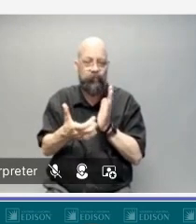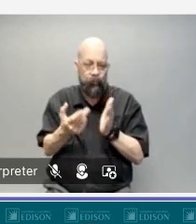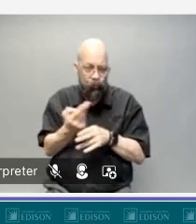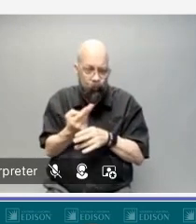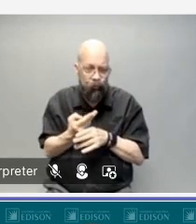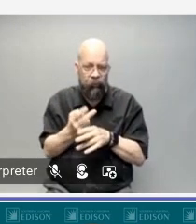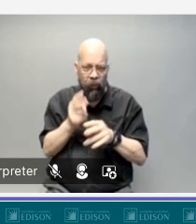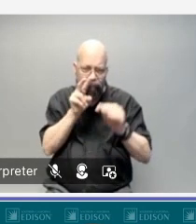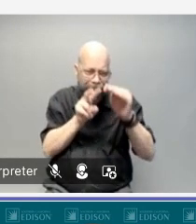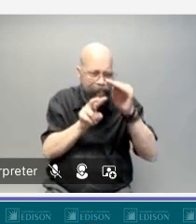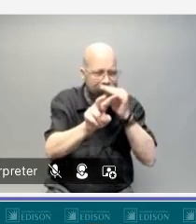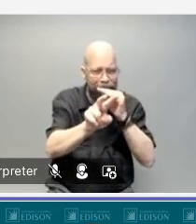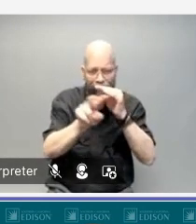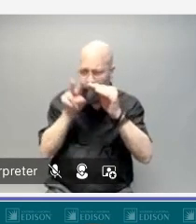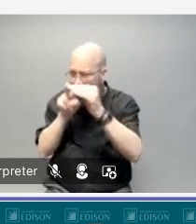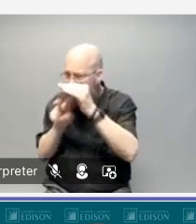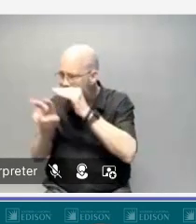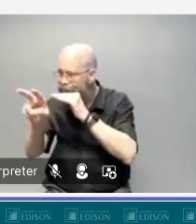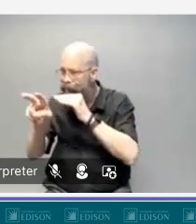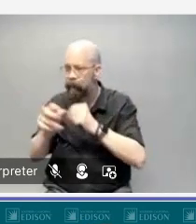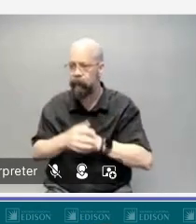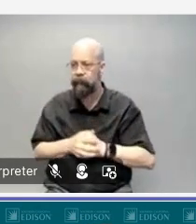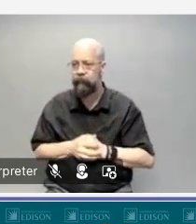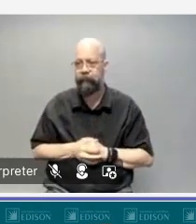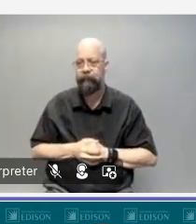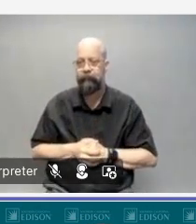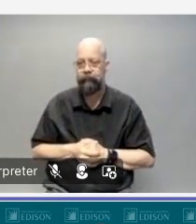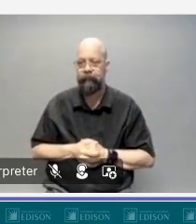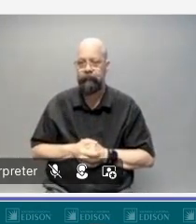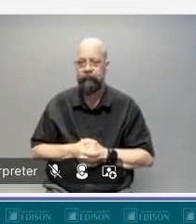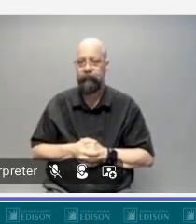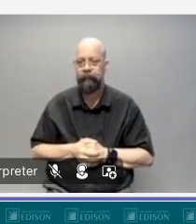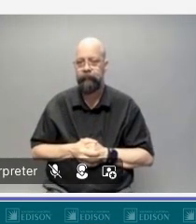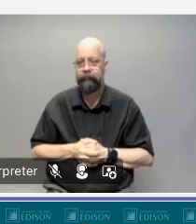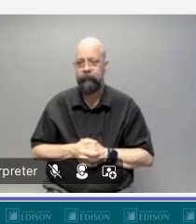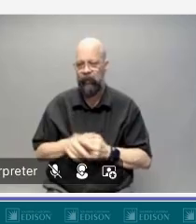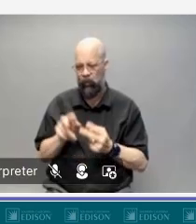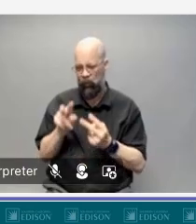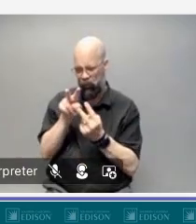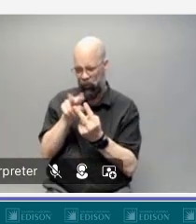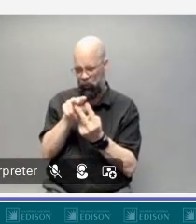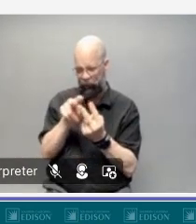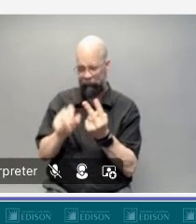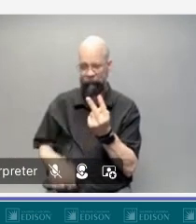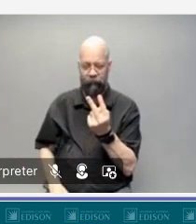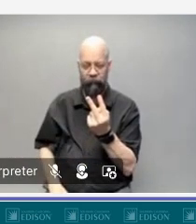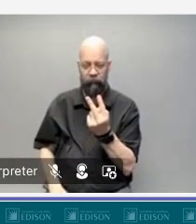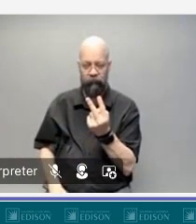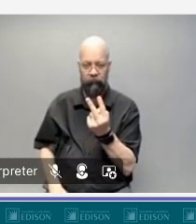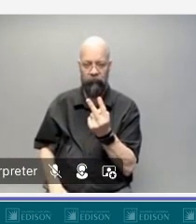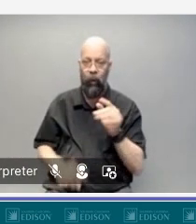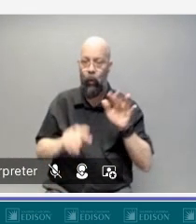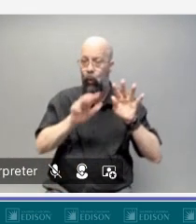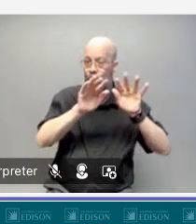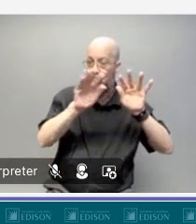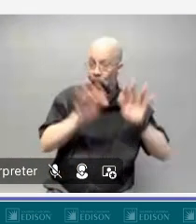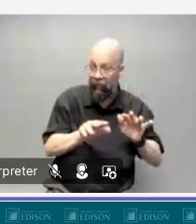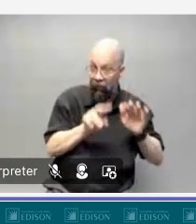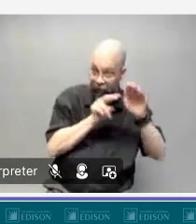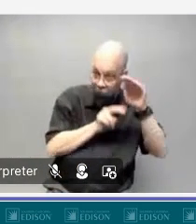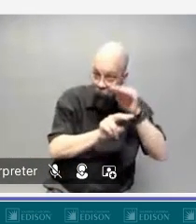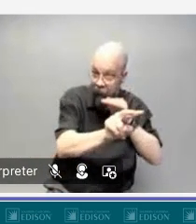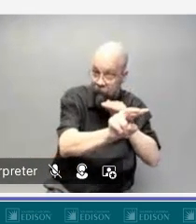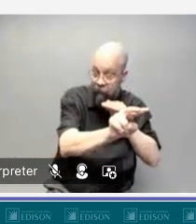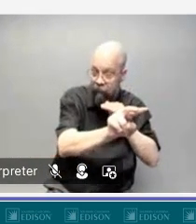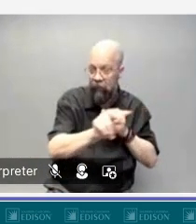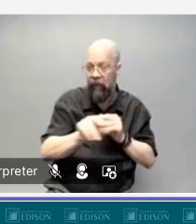with our PSPS events. And there's really two things to really think about. One is weather forecasting, and the other is